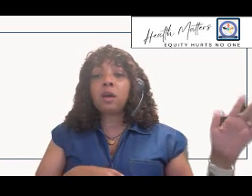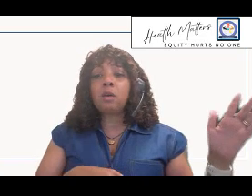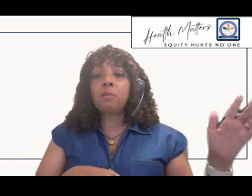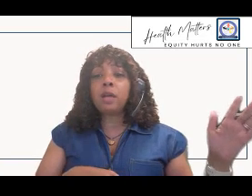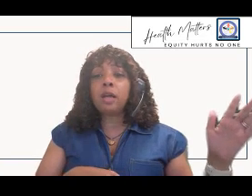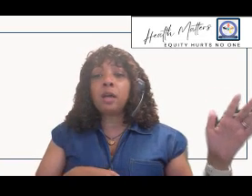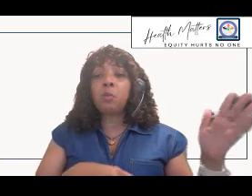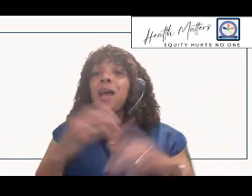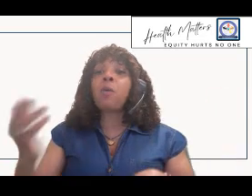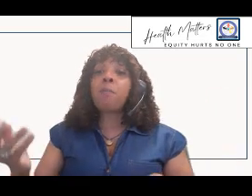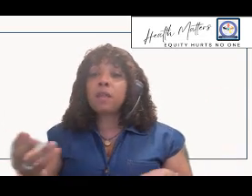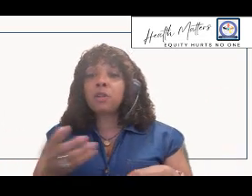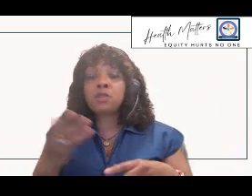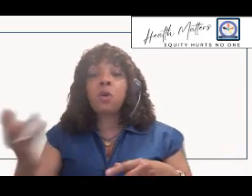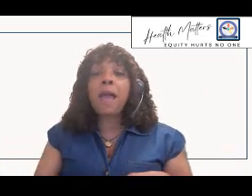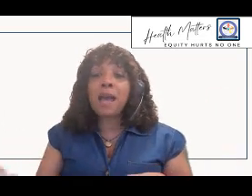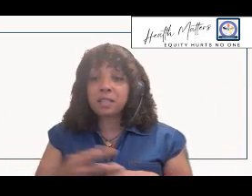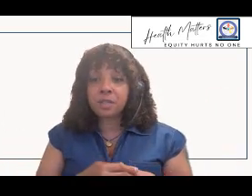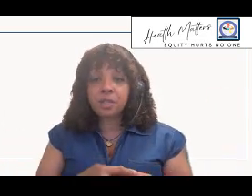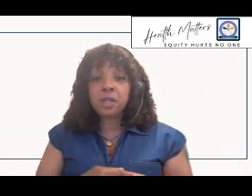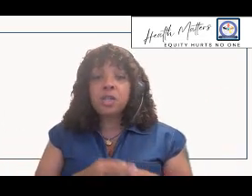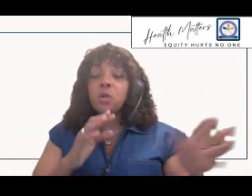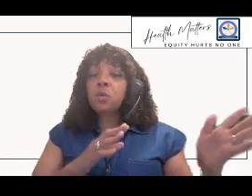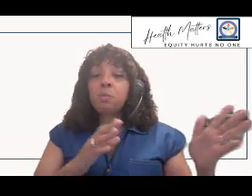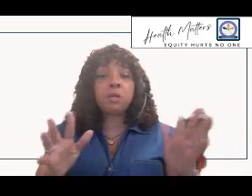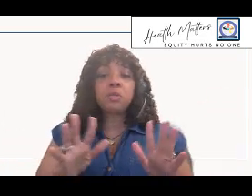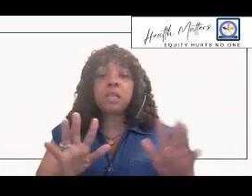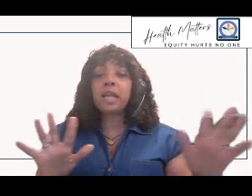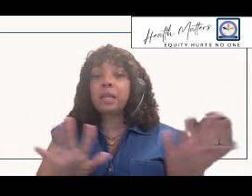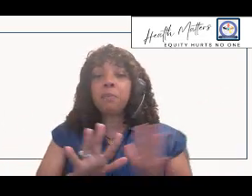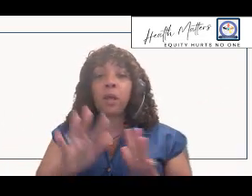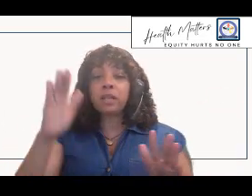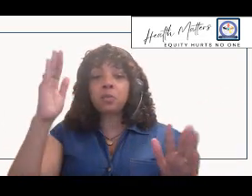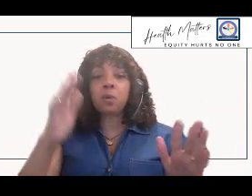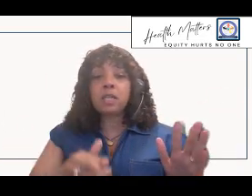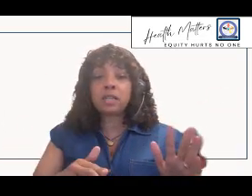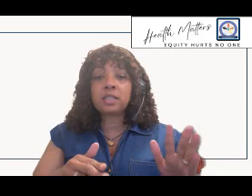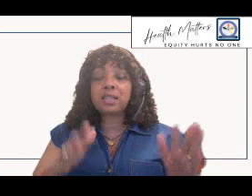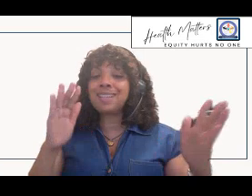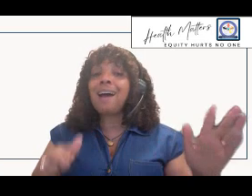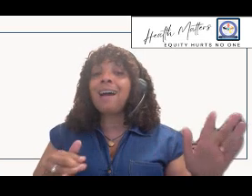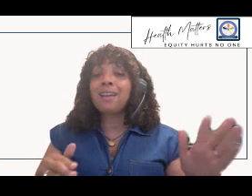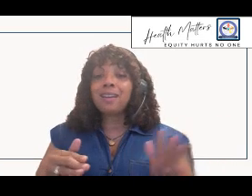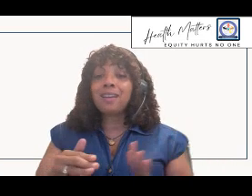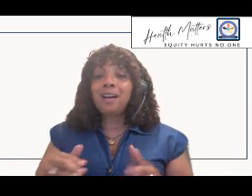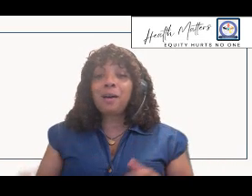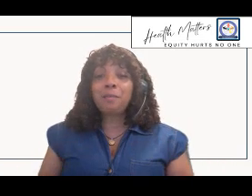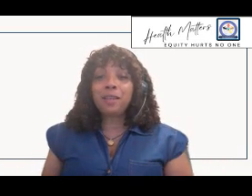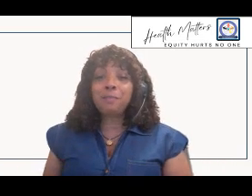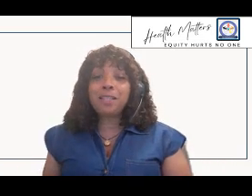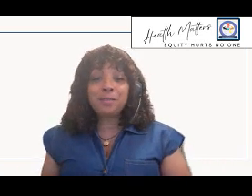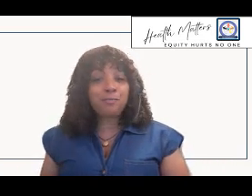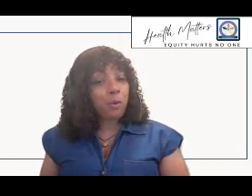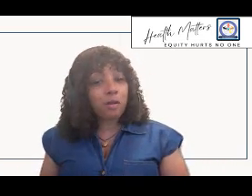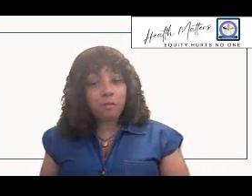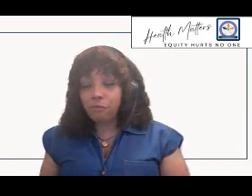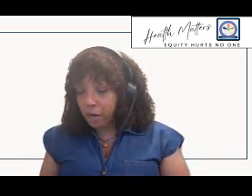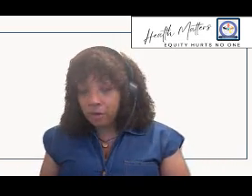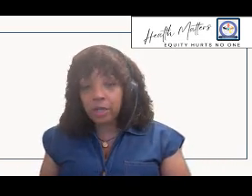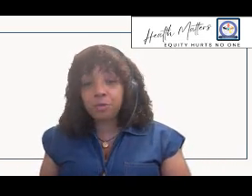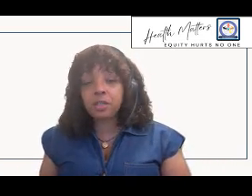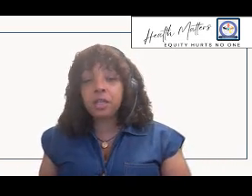amending without, and there's no passage. So bills at any point in this process can die. It makes it